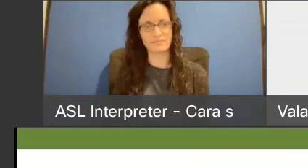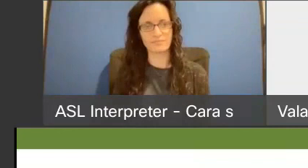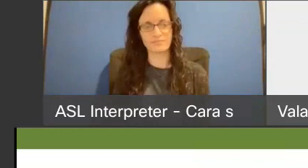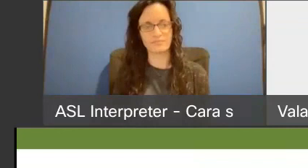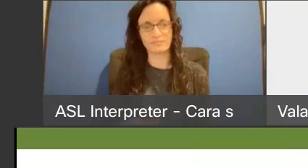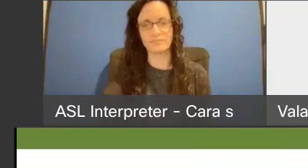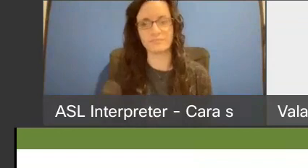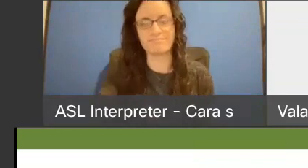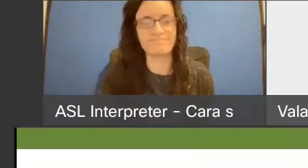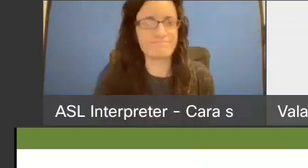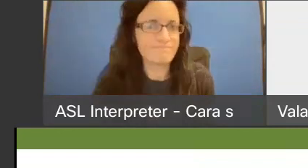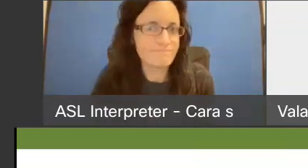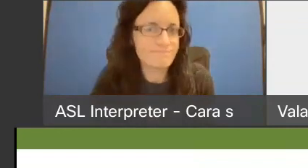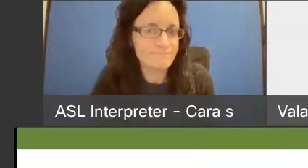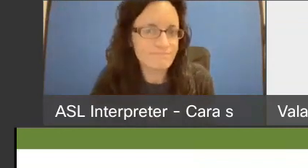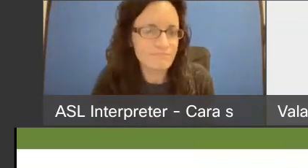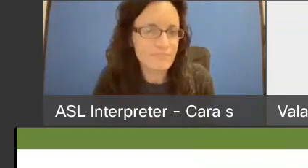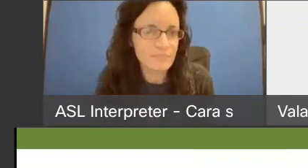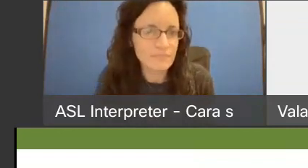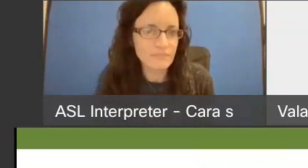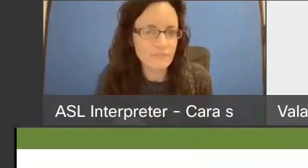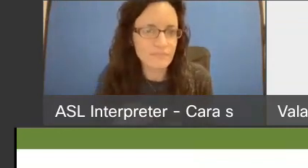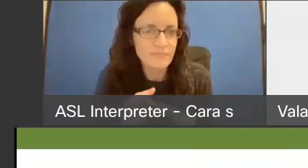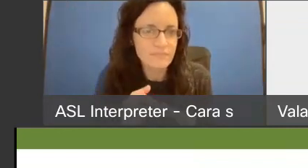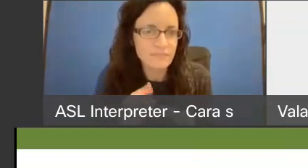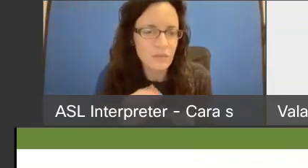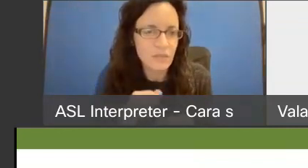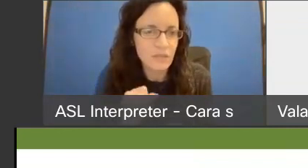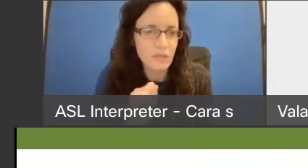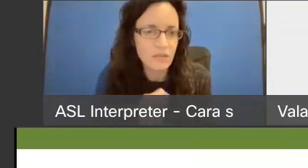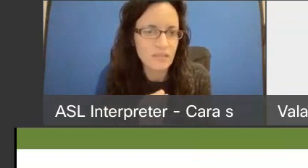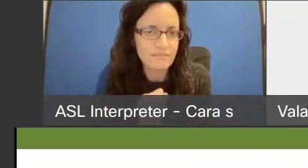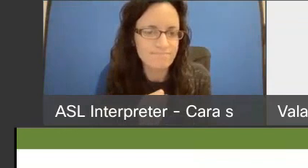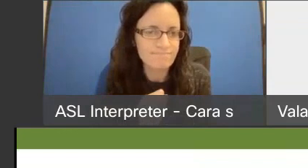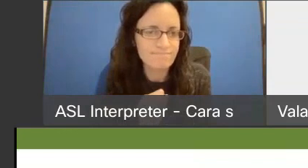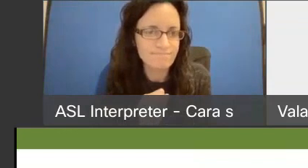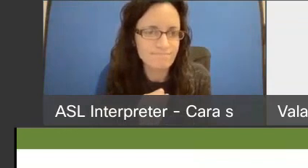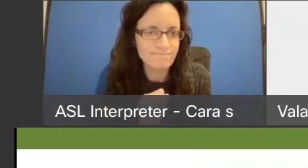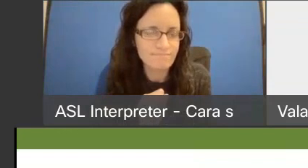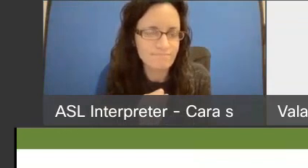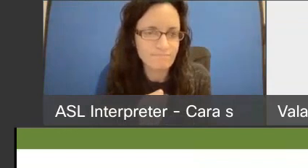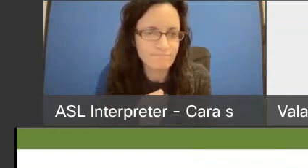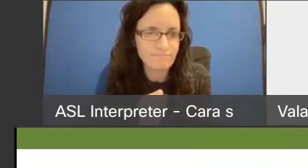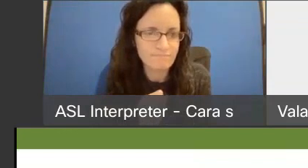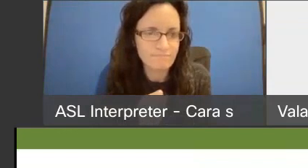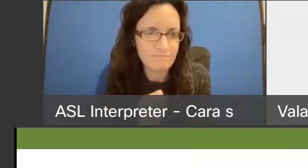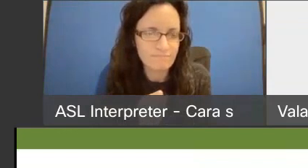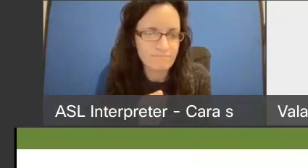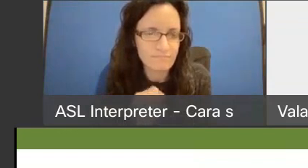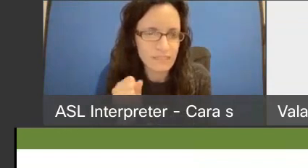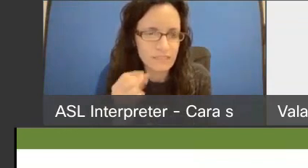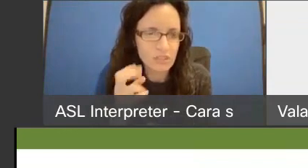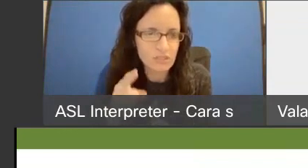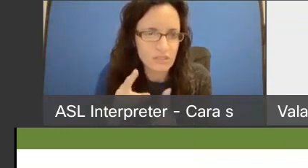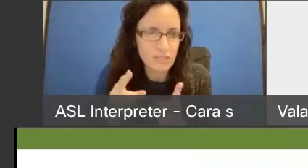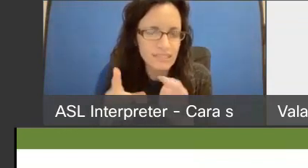During the pill count on the hospital ward where I work, I discovered that 6 tablets were missing. I asked my patient about it, and she admitted that she was saving them up so she could take them